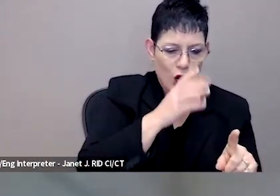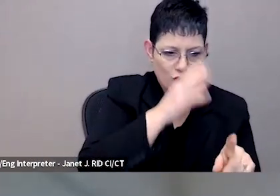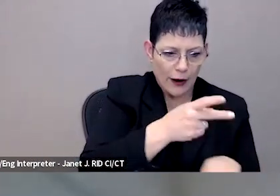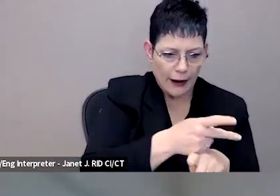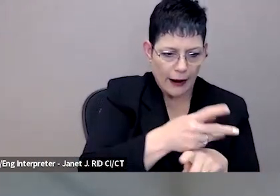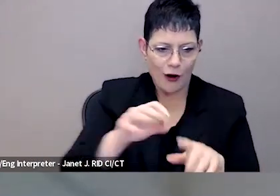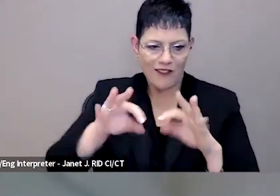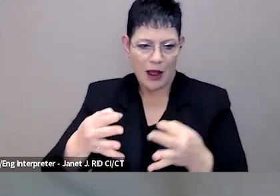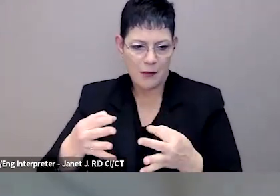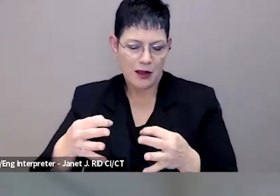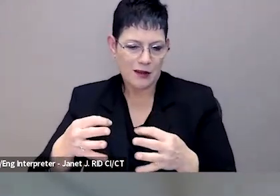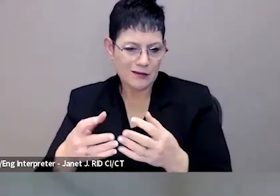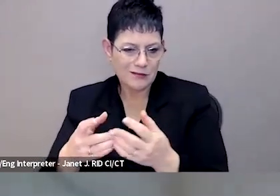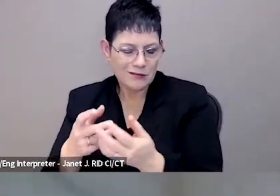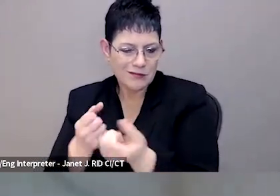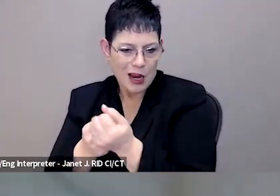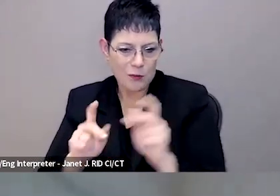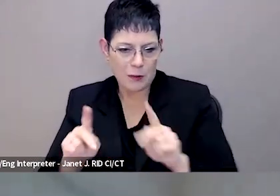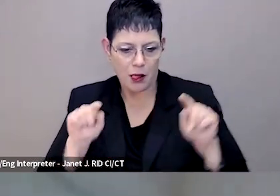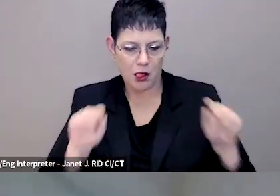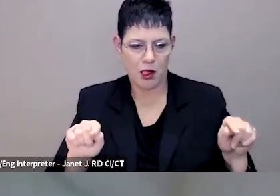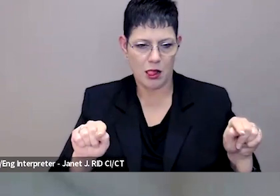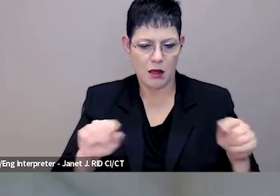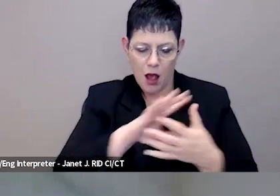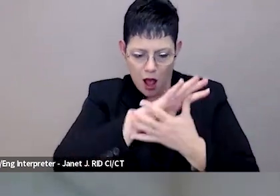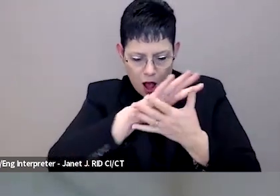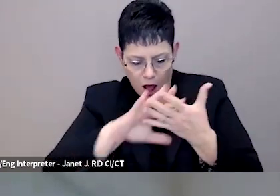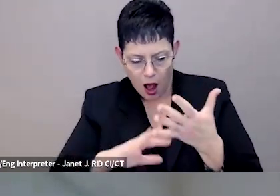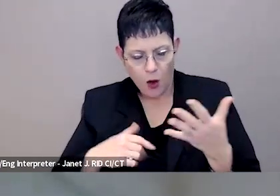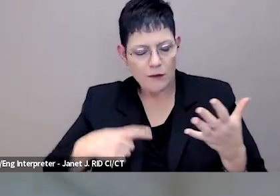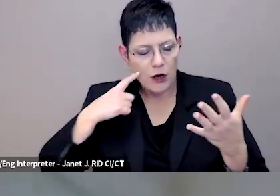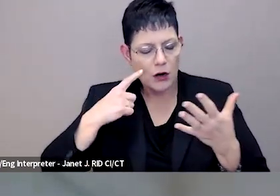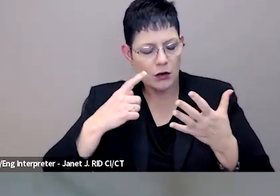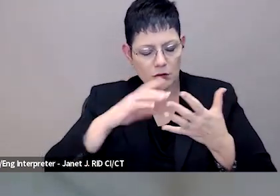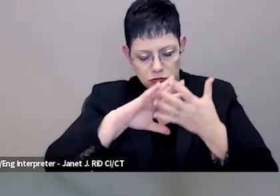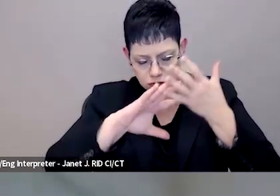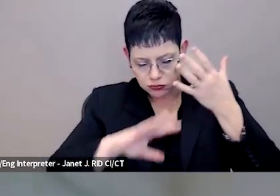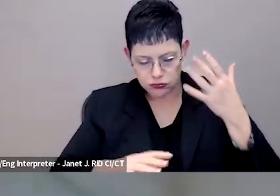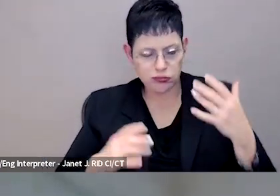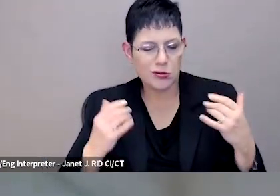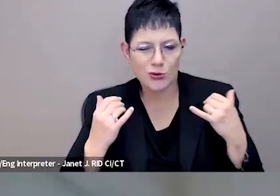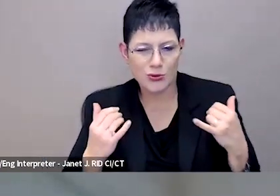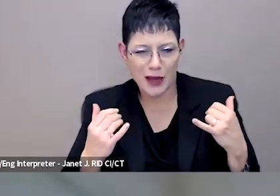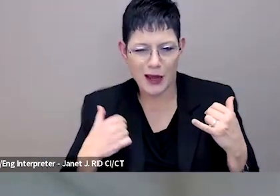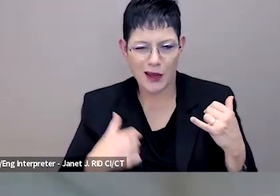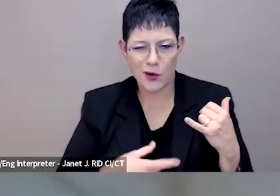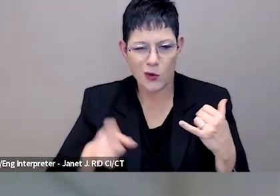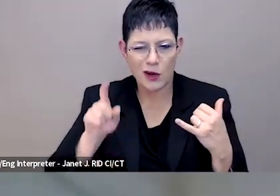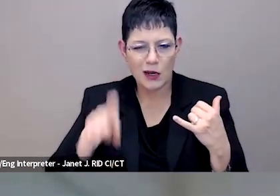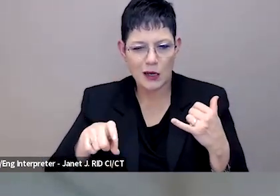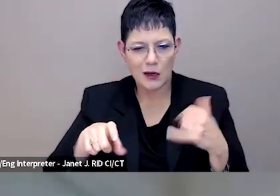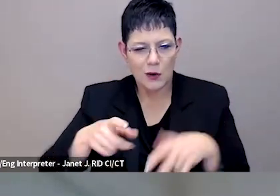care workers. And in all of those efforts, as we've heard from various speakers today, we do need to